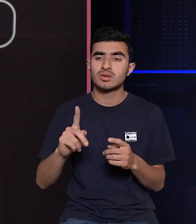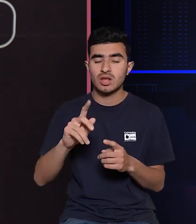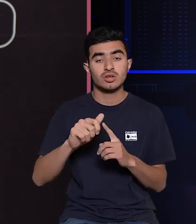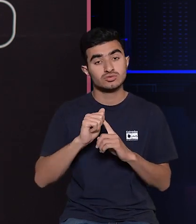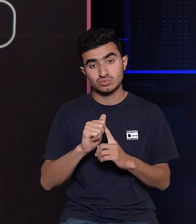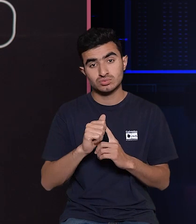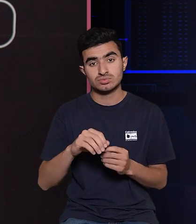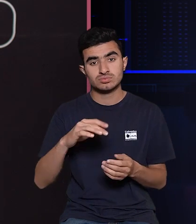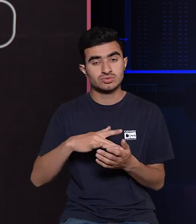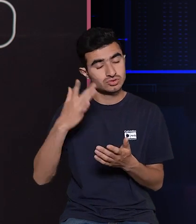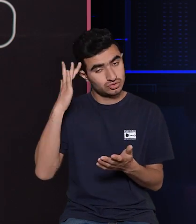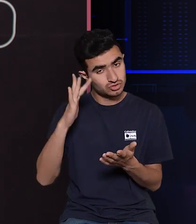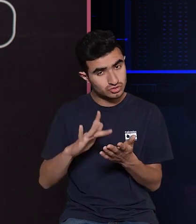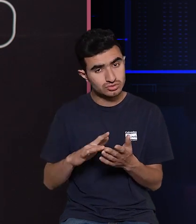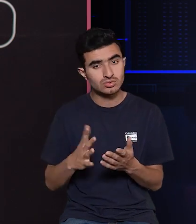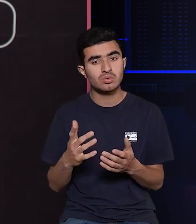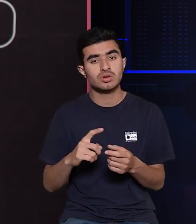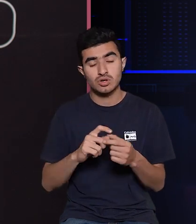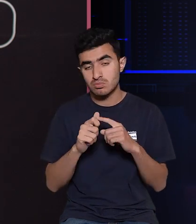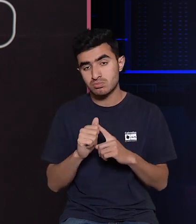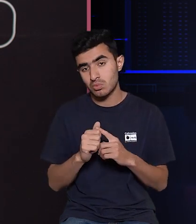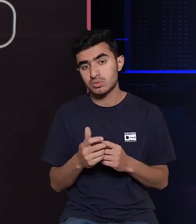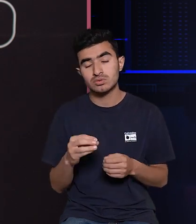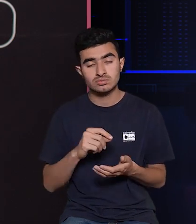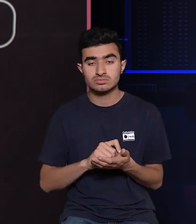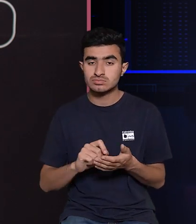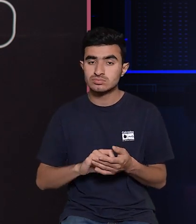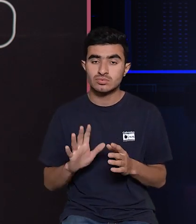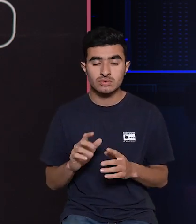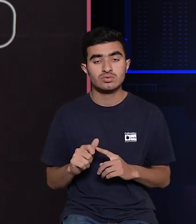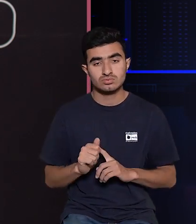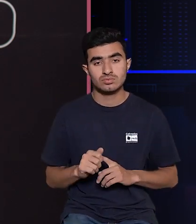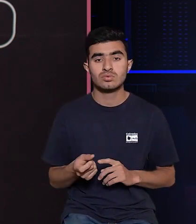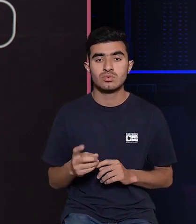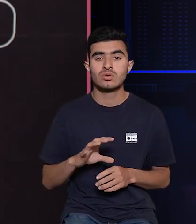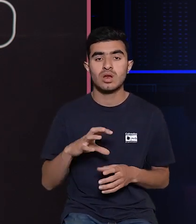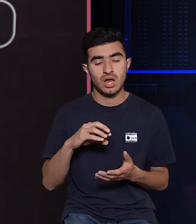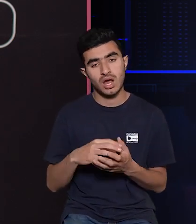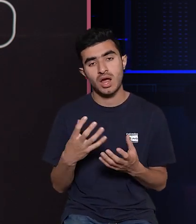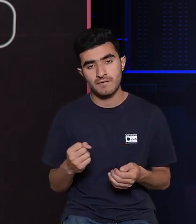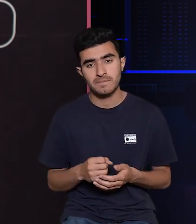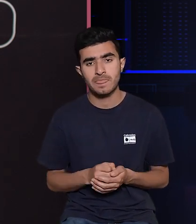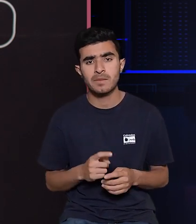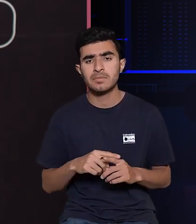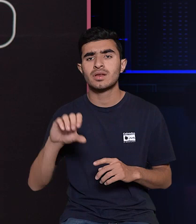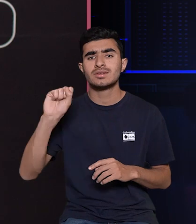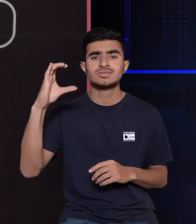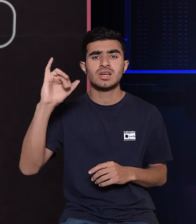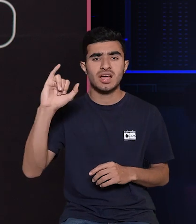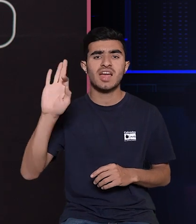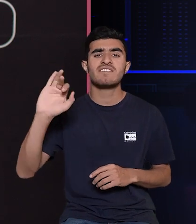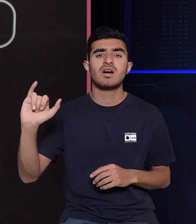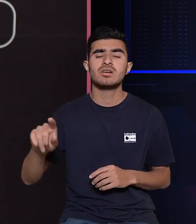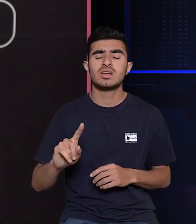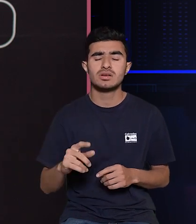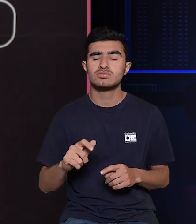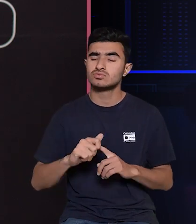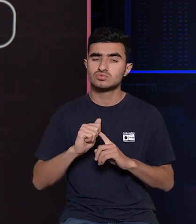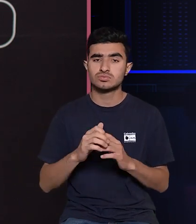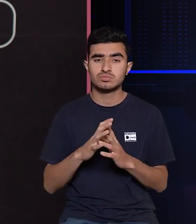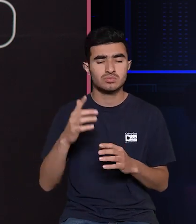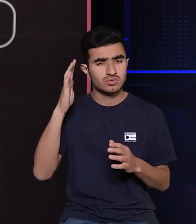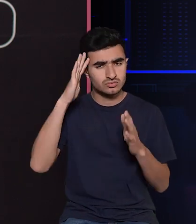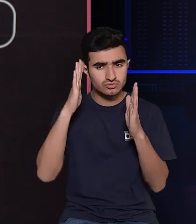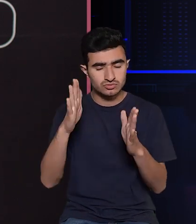necessarily make it something interesting or important that will have relevance to a particular region or cultural context.